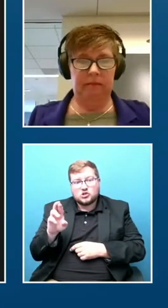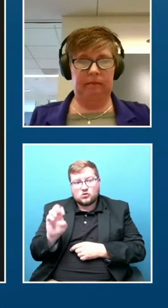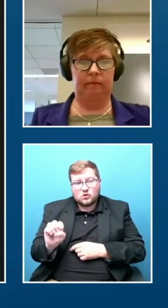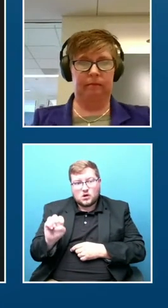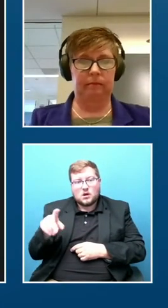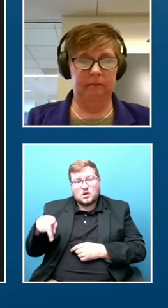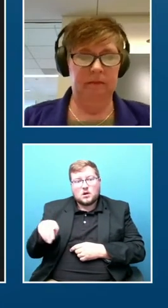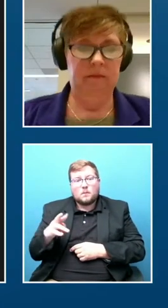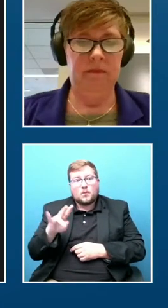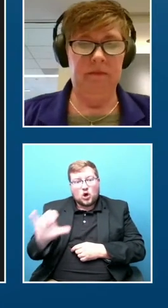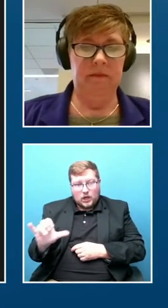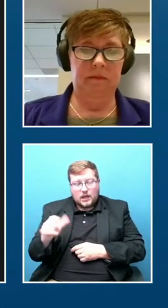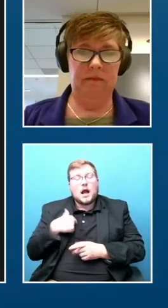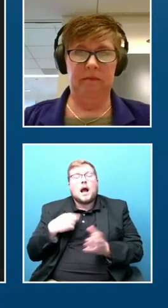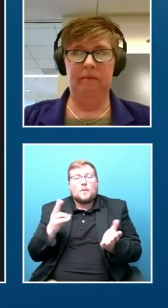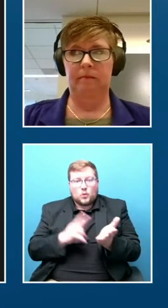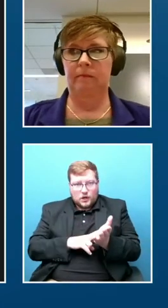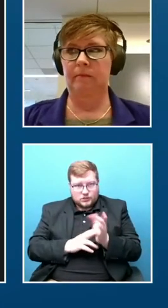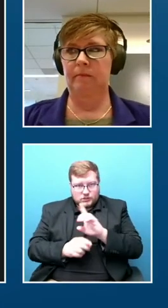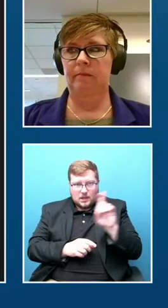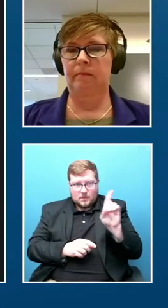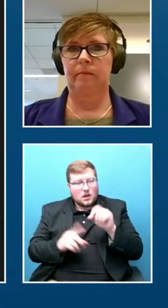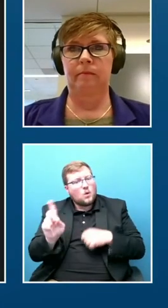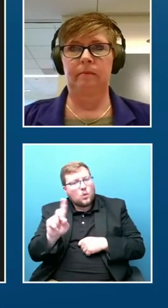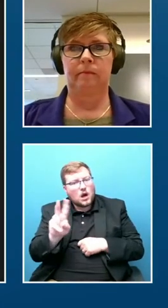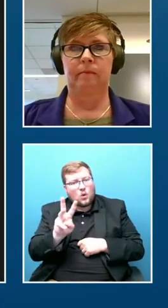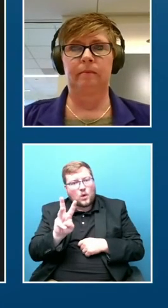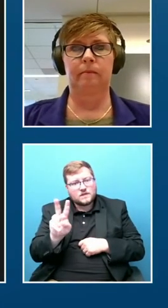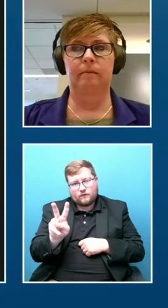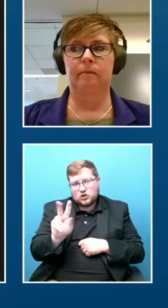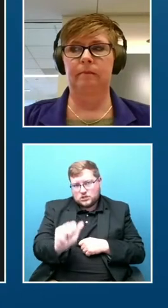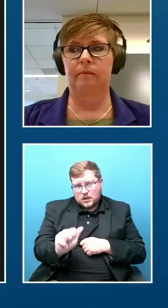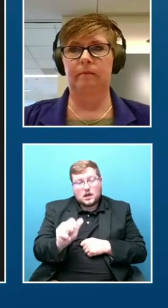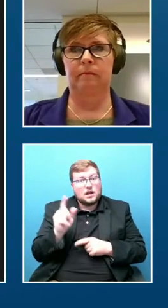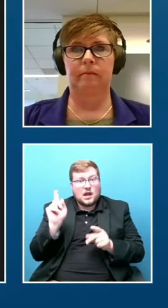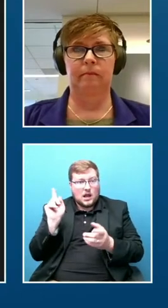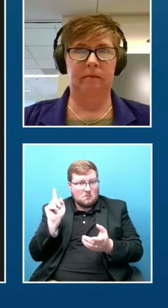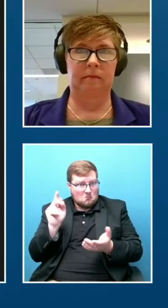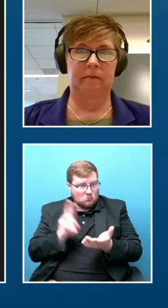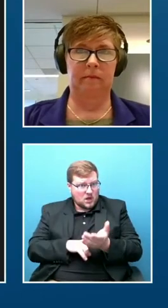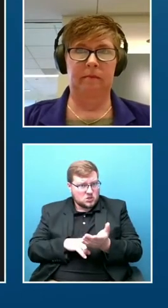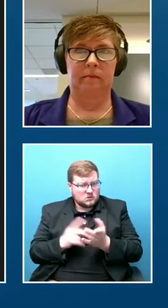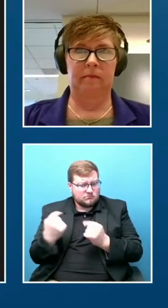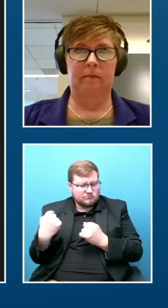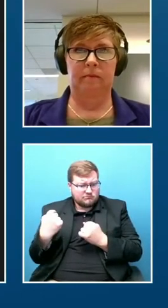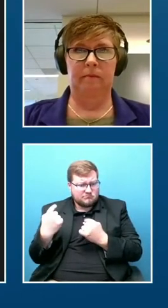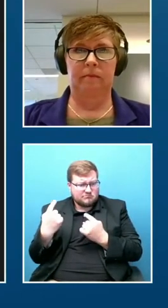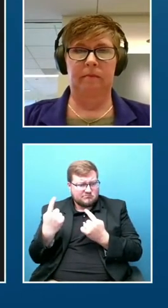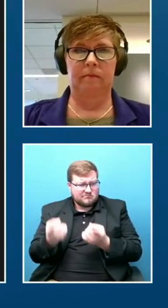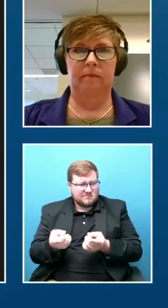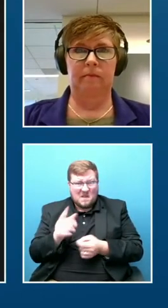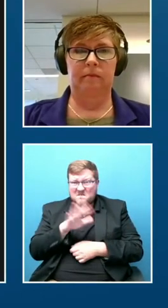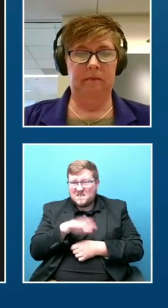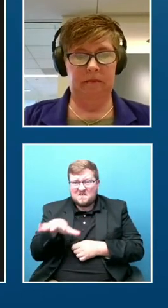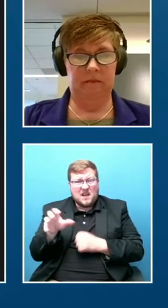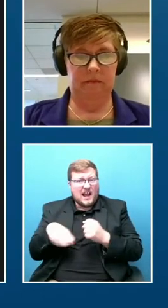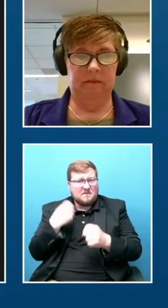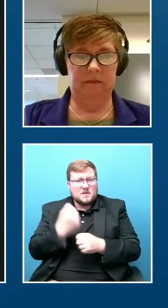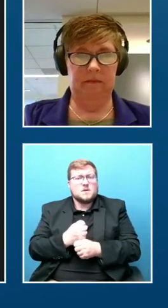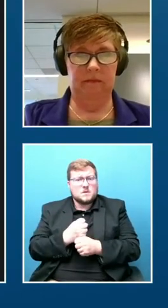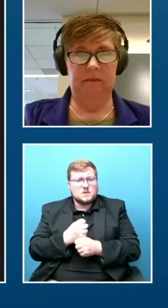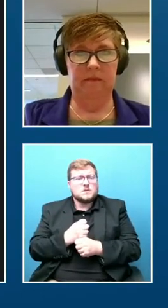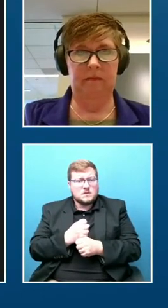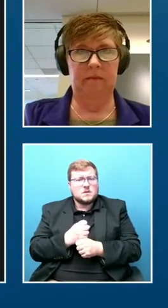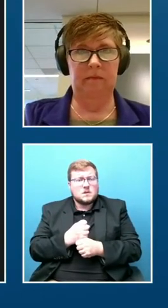registered Democrat in West Virginia, and I have been a registered Democrat for 55 years. I'm